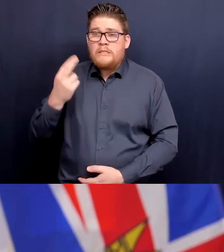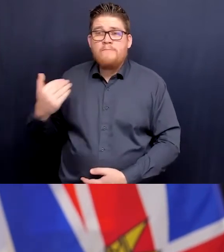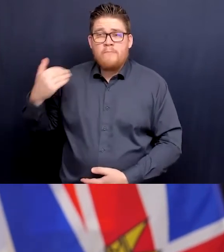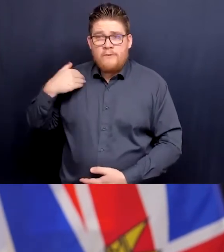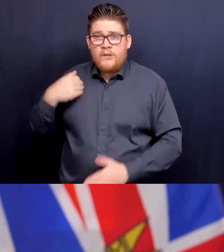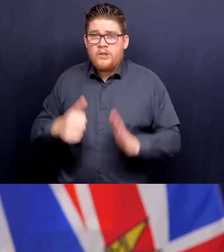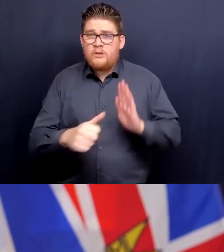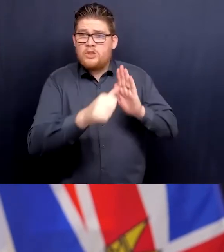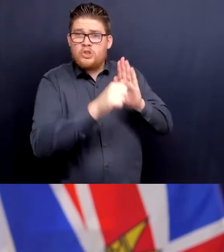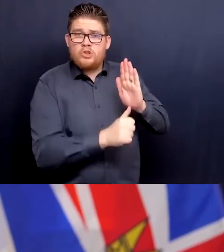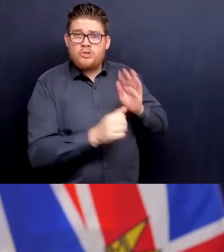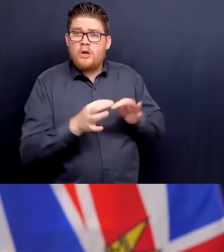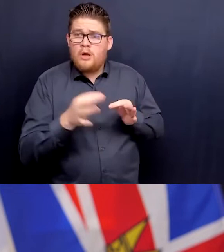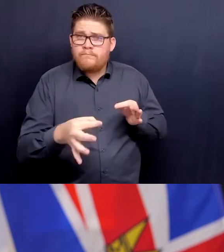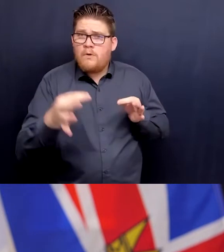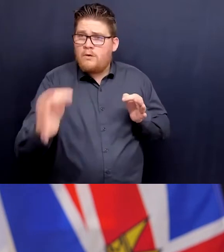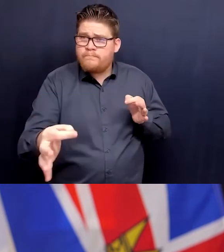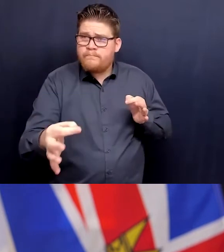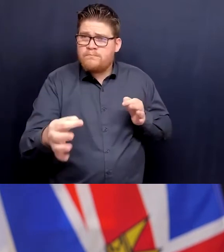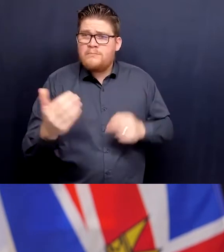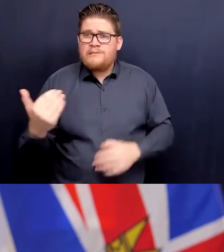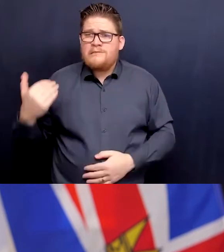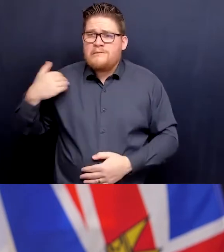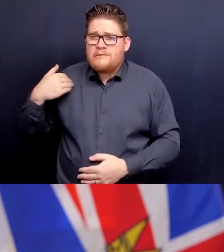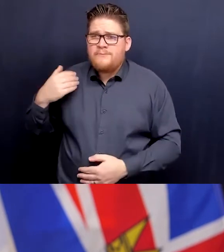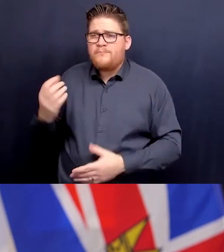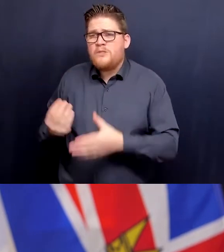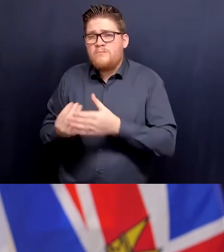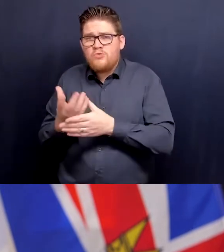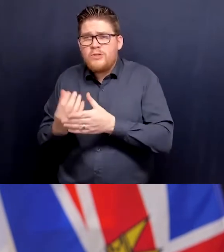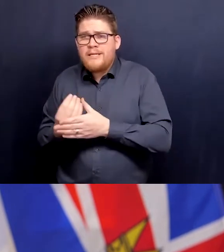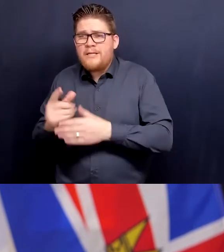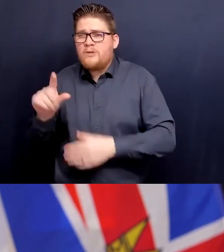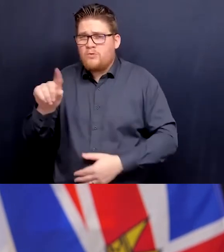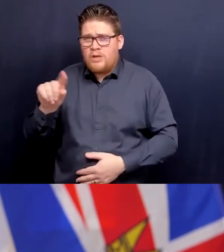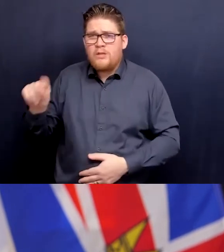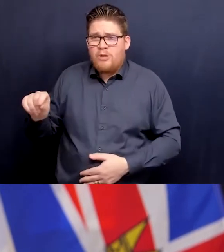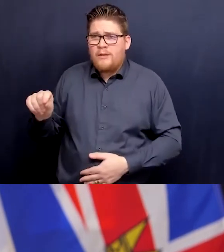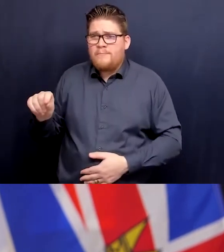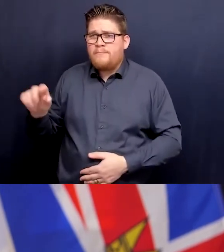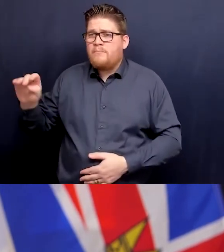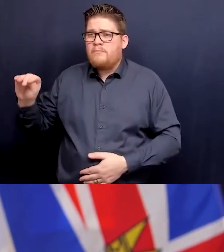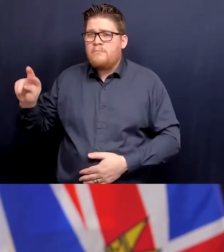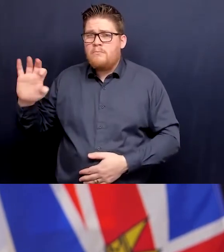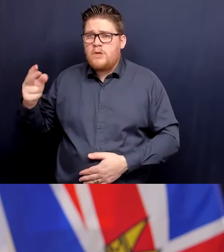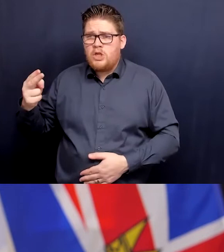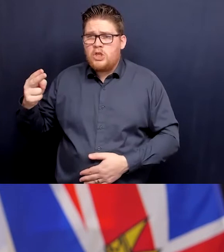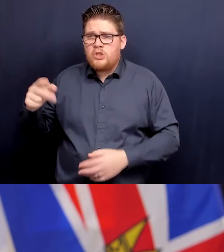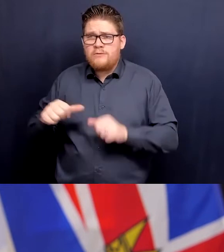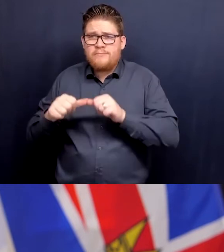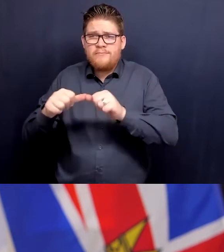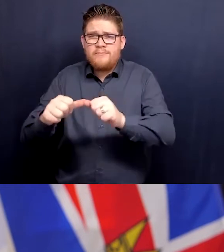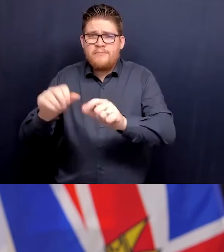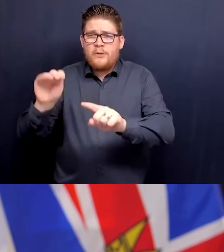of 2020, in that time in the middle of March through to the end of May, we made a commitment to catch